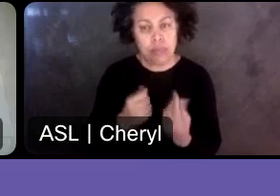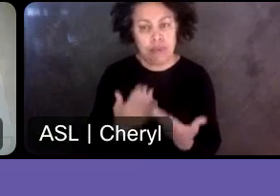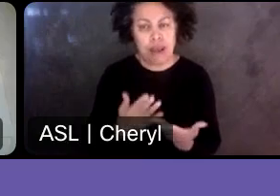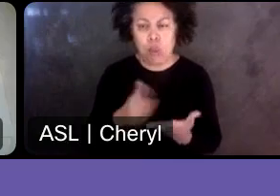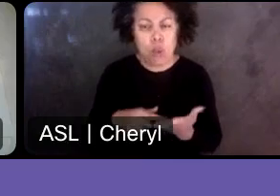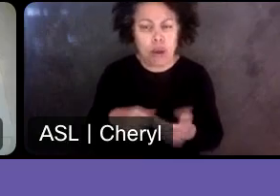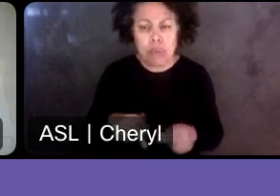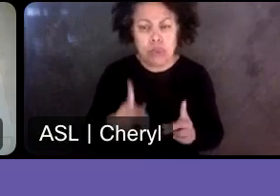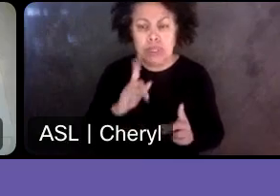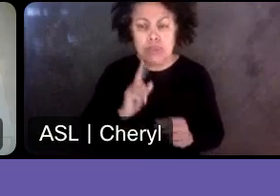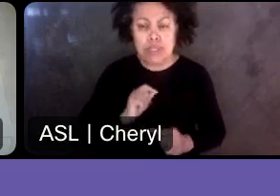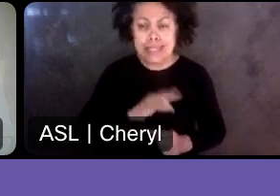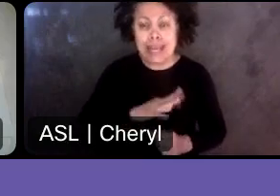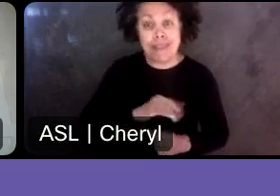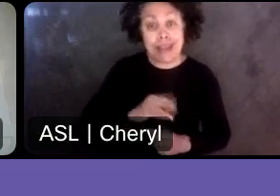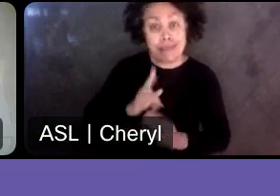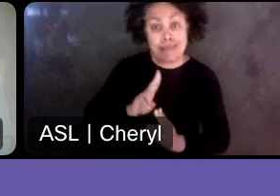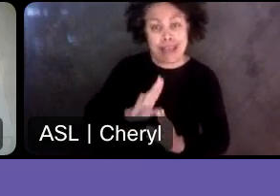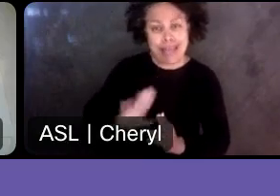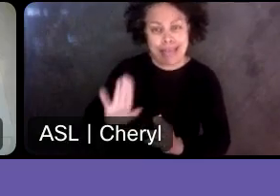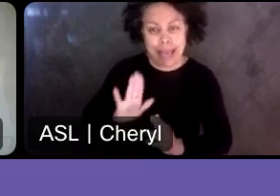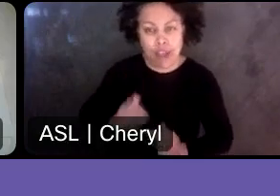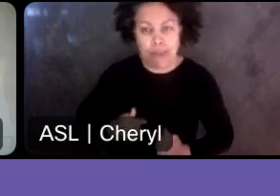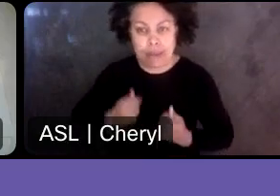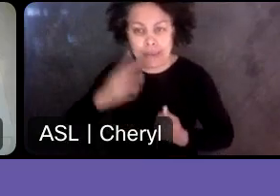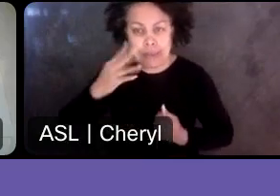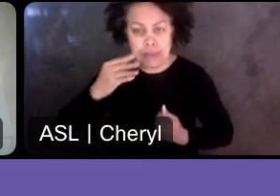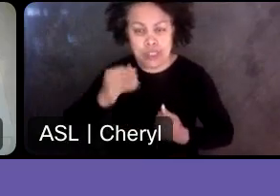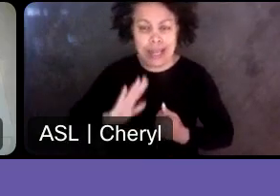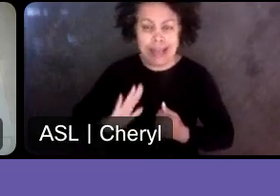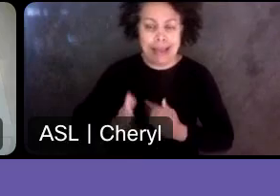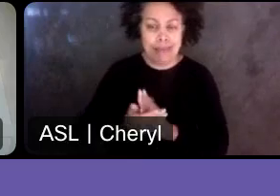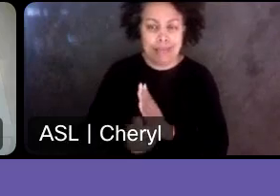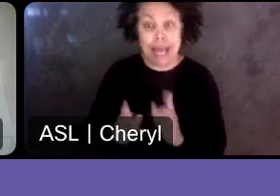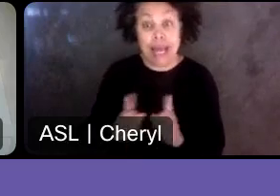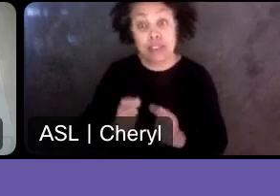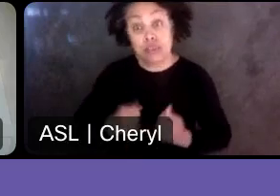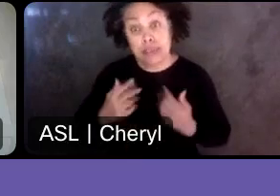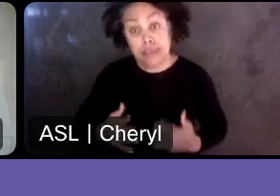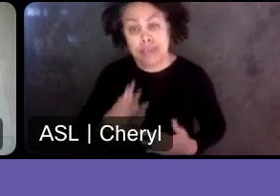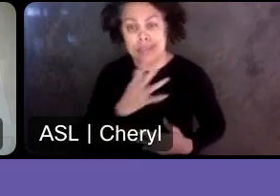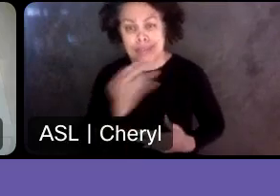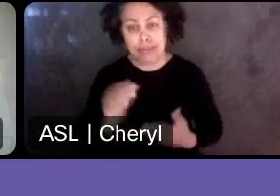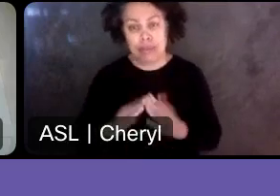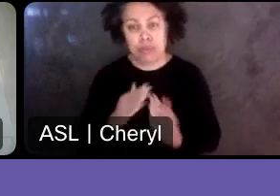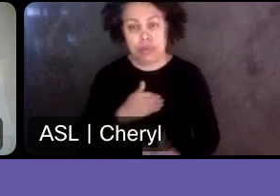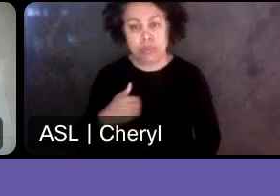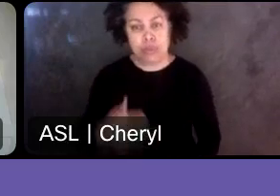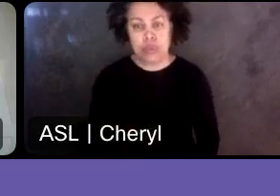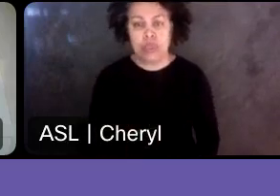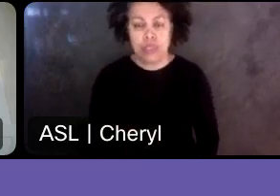who have lived experience and expertise as survivors and community members?